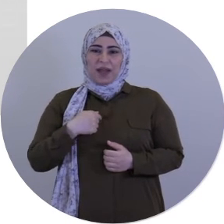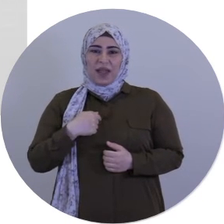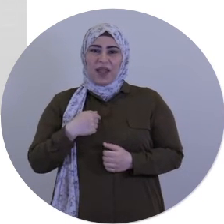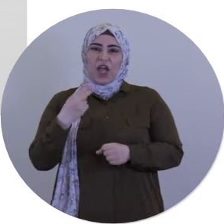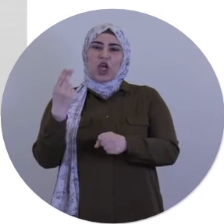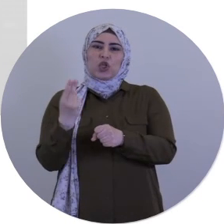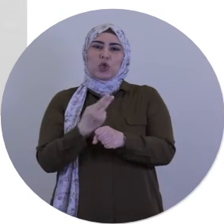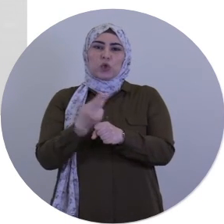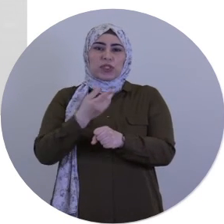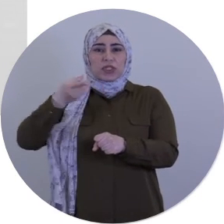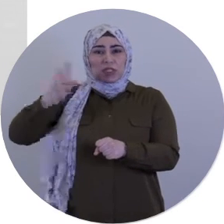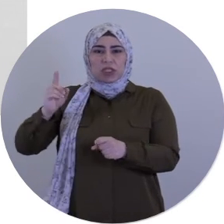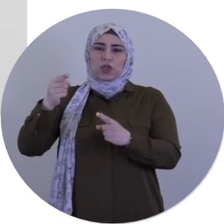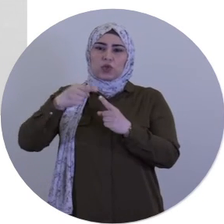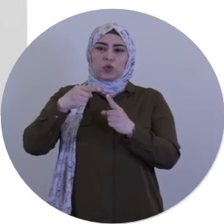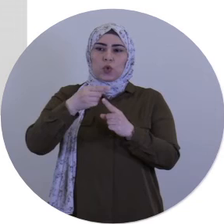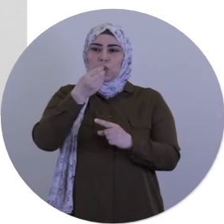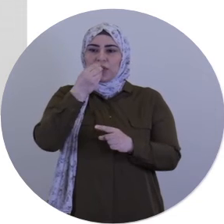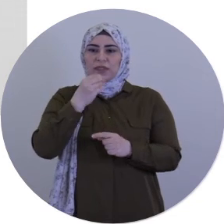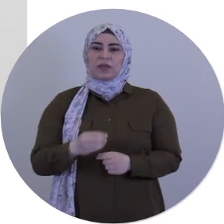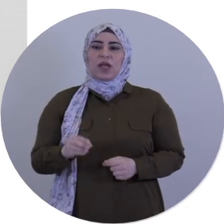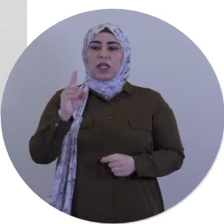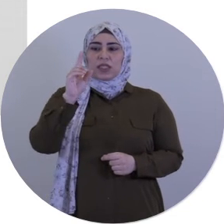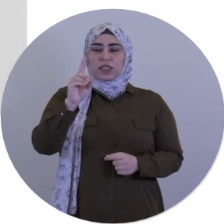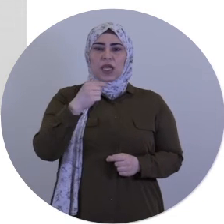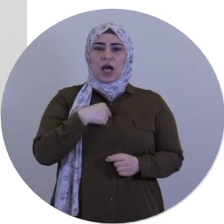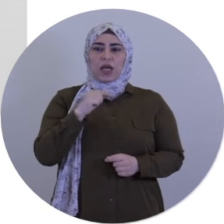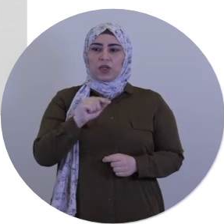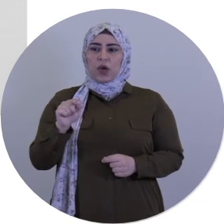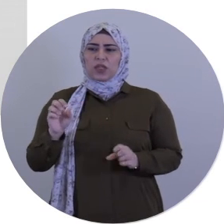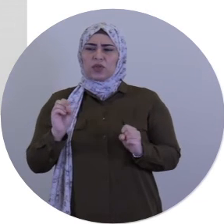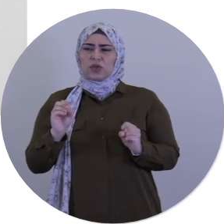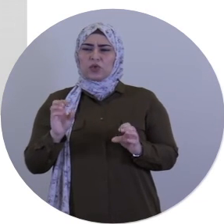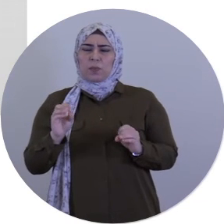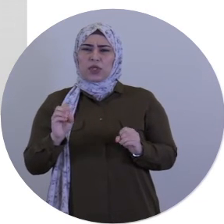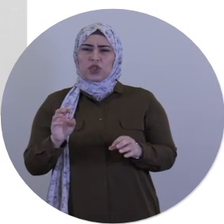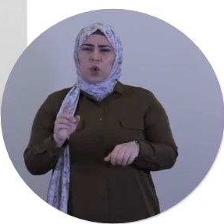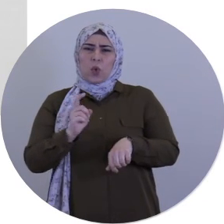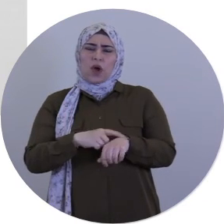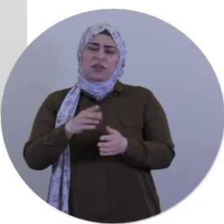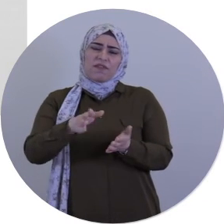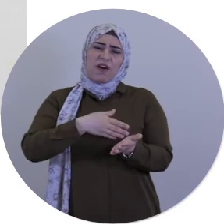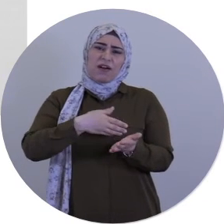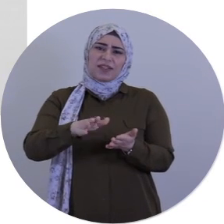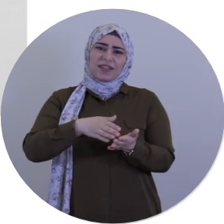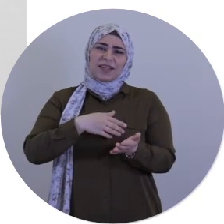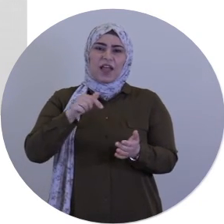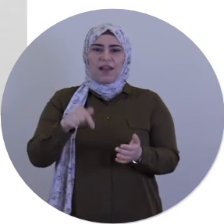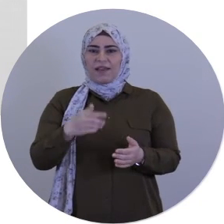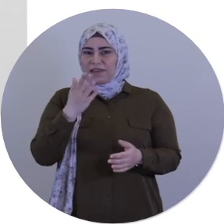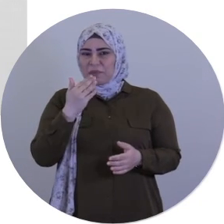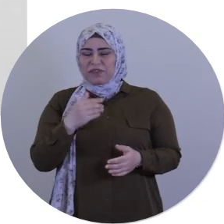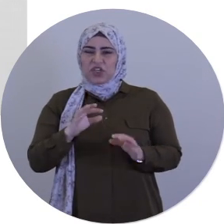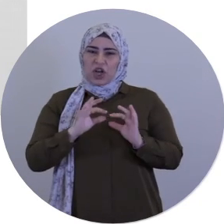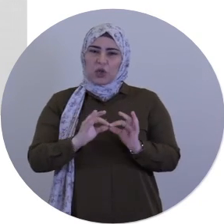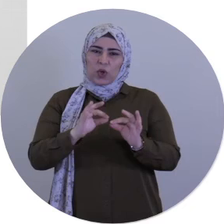used to eat. And the last one here. I what? Too much free time. Nowadays, I don't have any. And obviously, the answer is